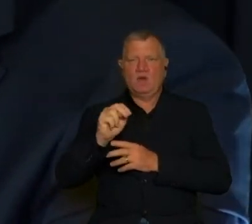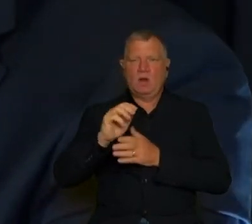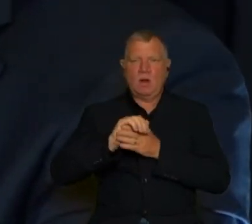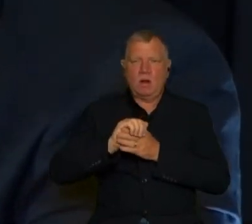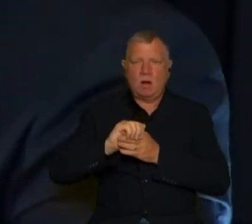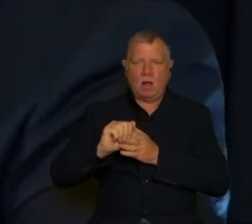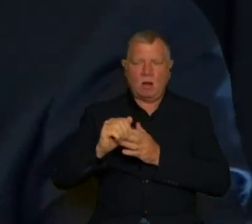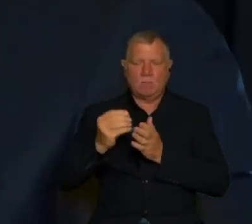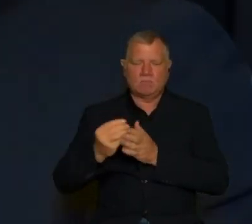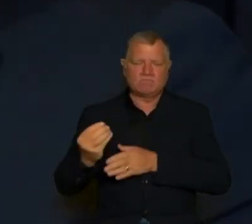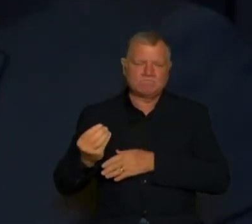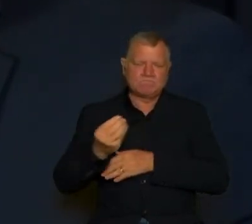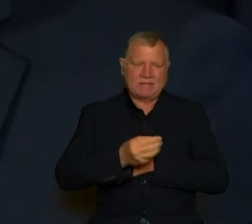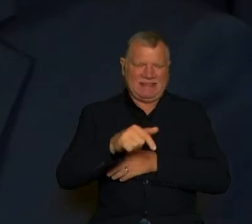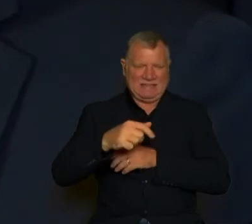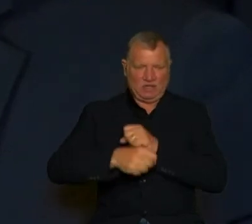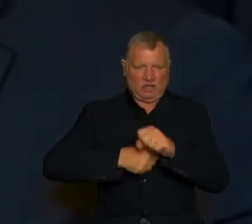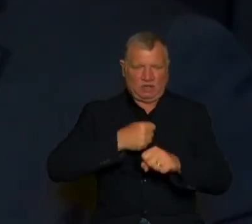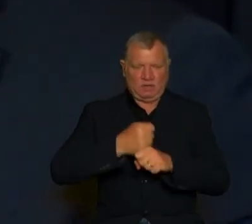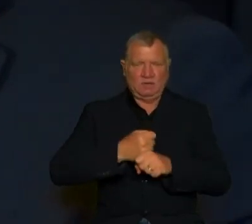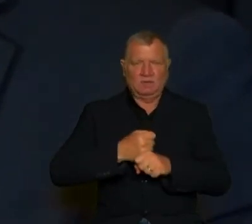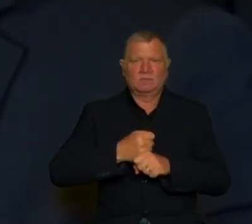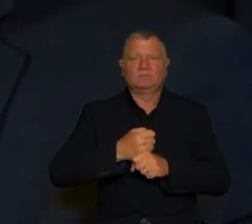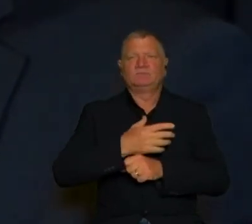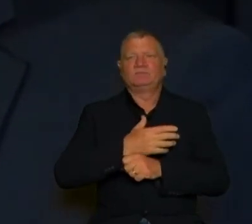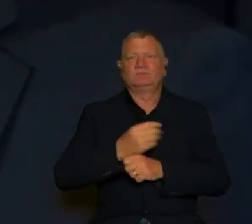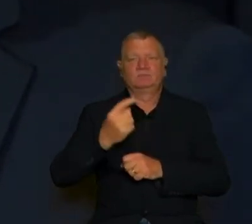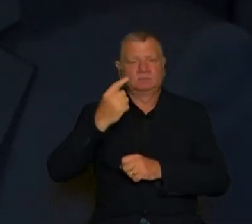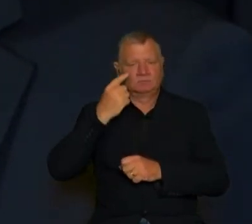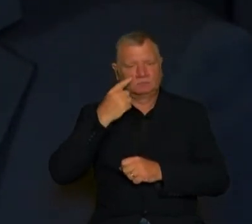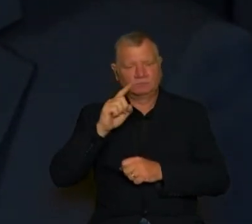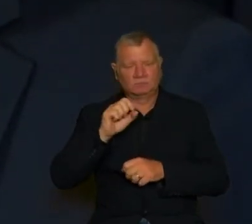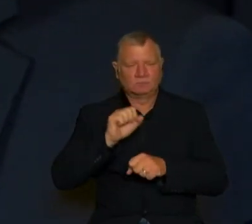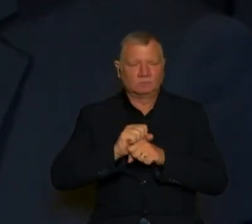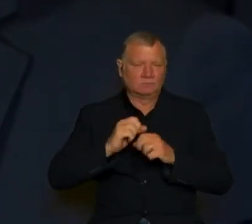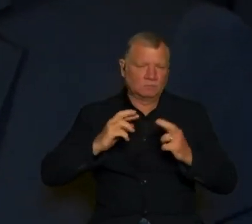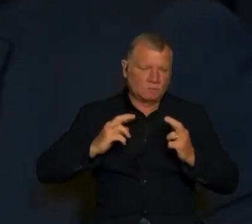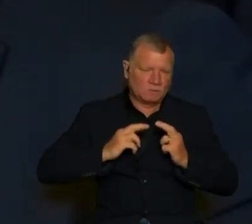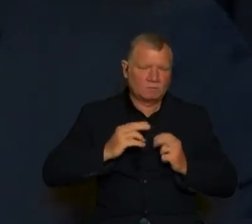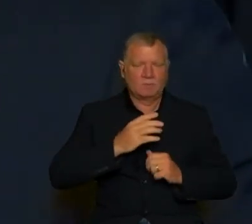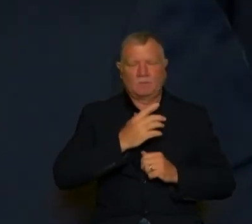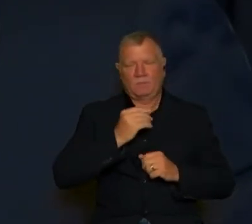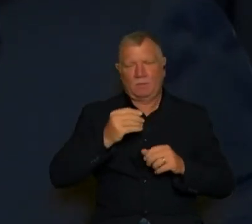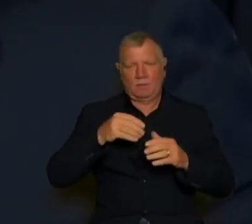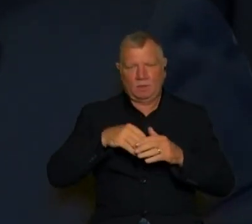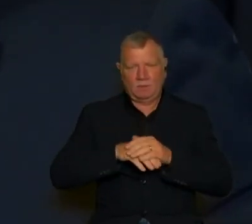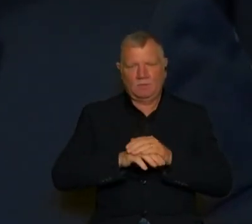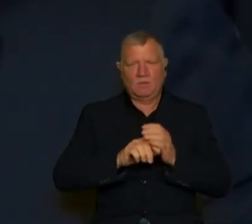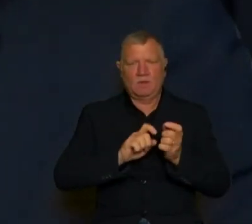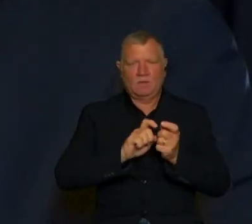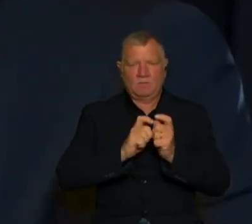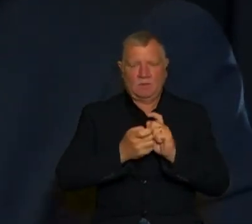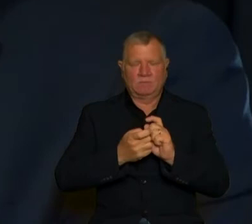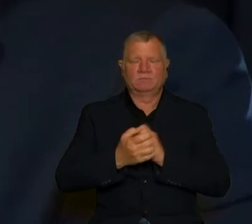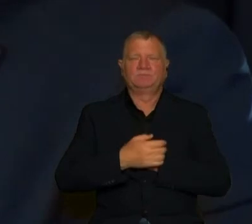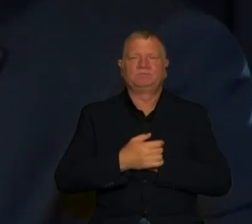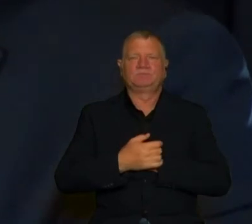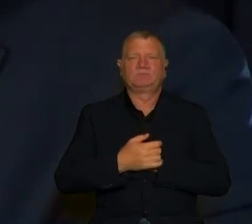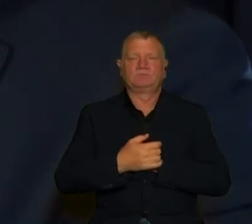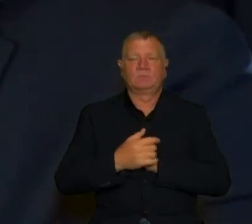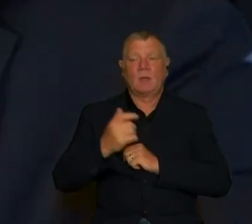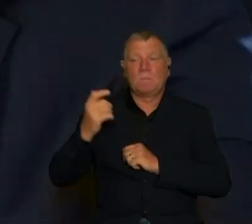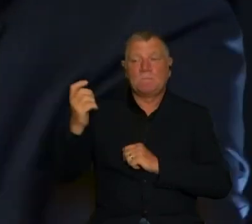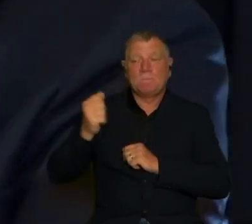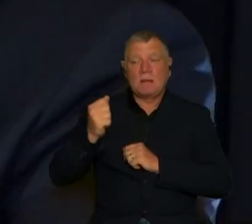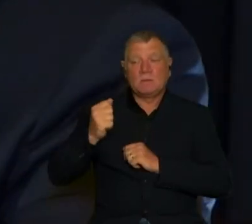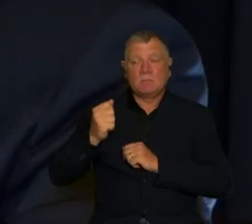this fiscal year for retiree and employee-related claims through the confirmed plan of adjustment. The Pension Reserve